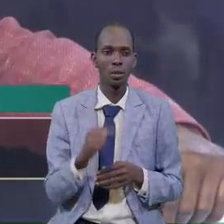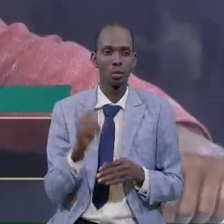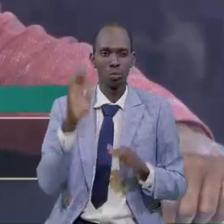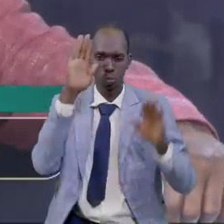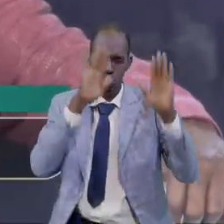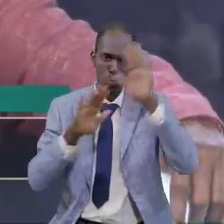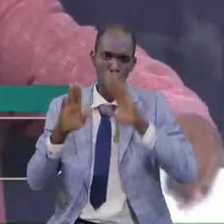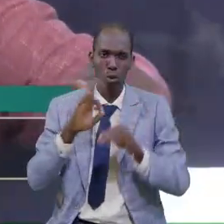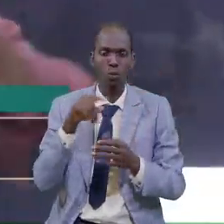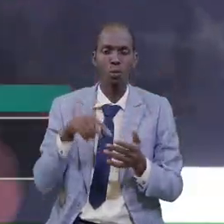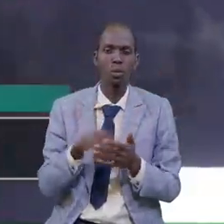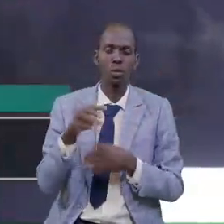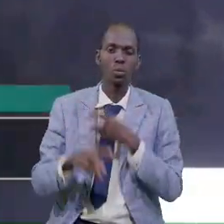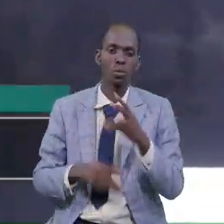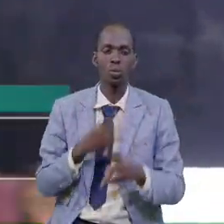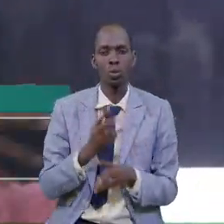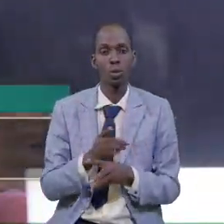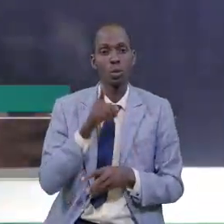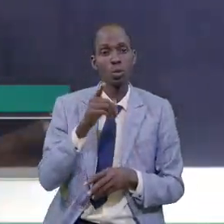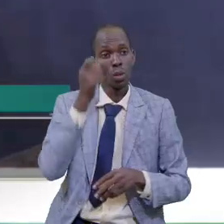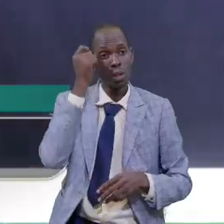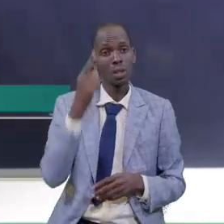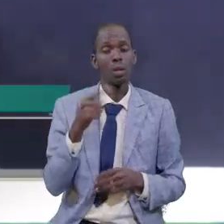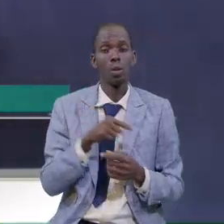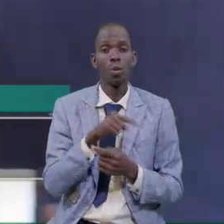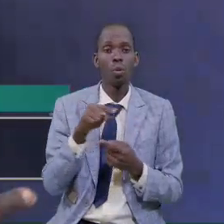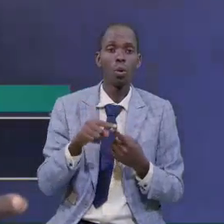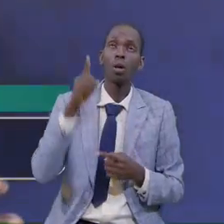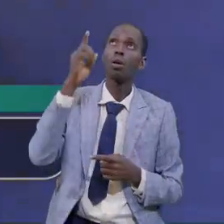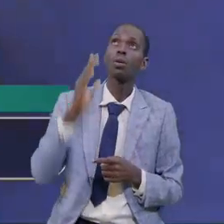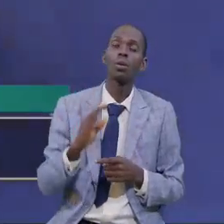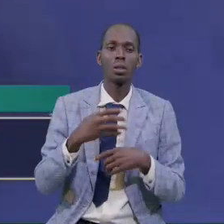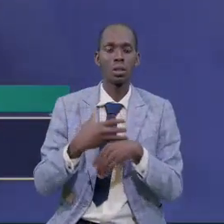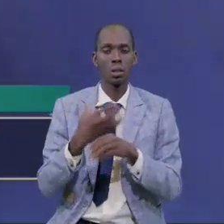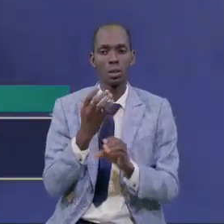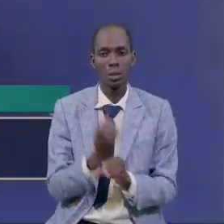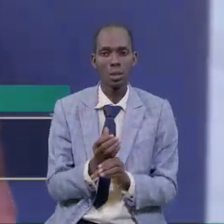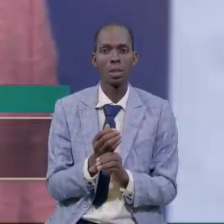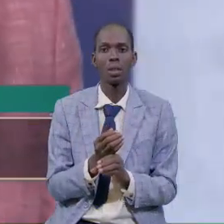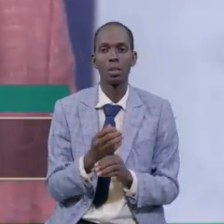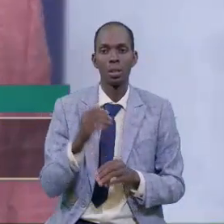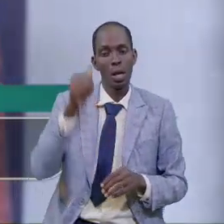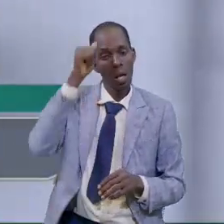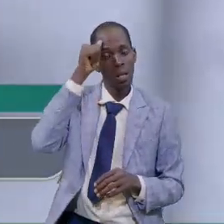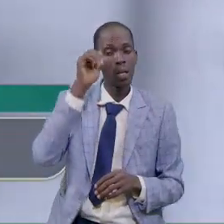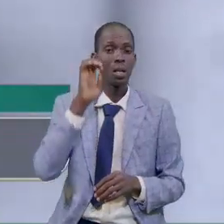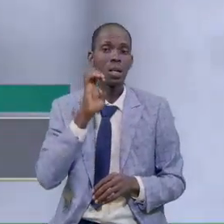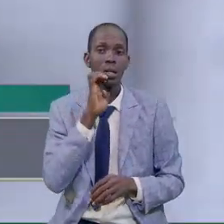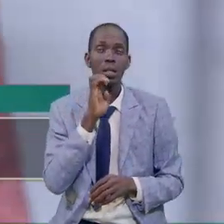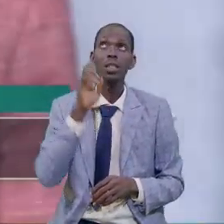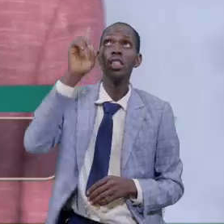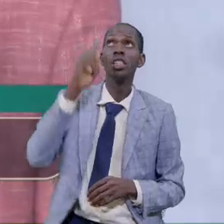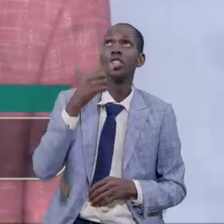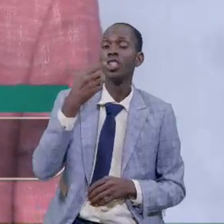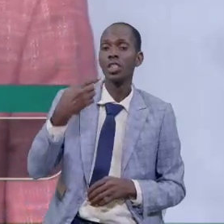cares of this world. You understand? When God created Adam and Eve, he said, I put everything